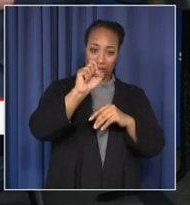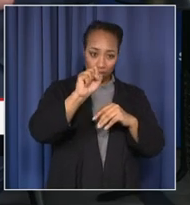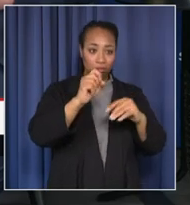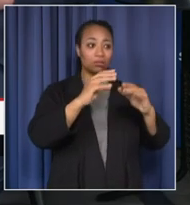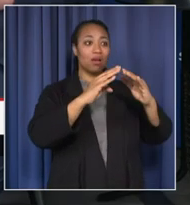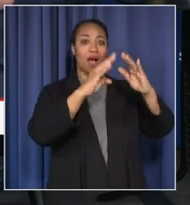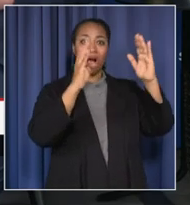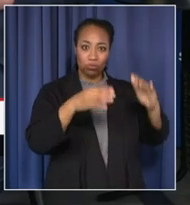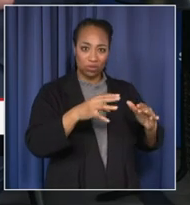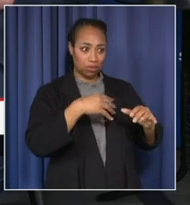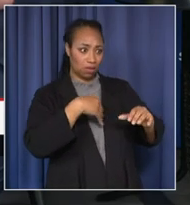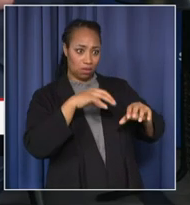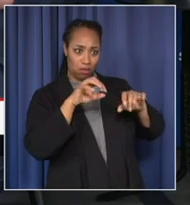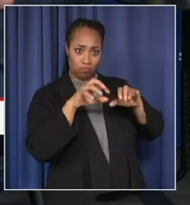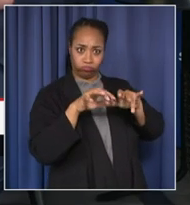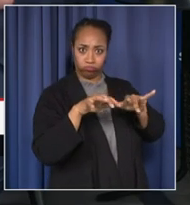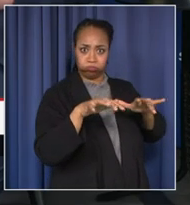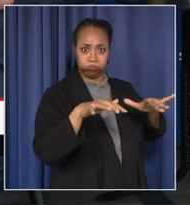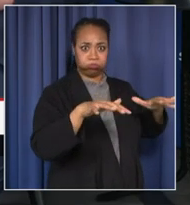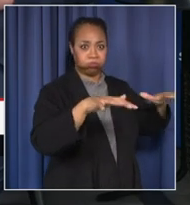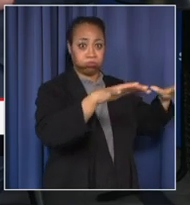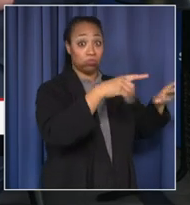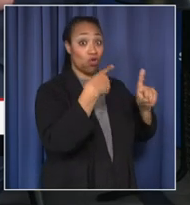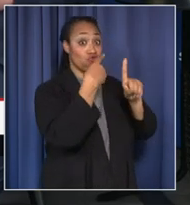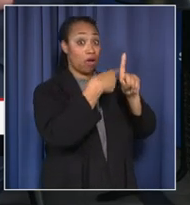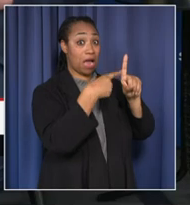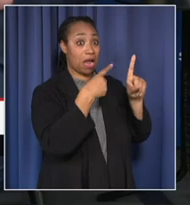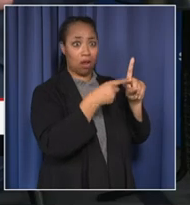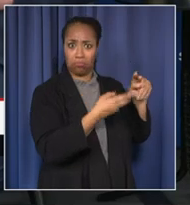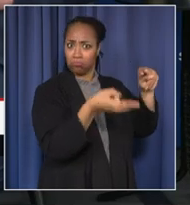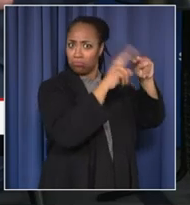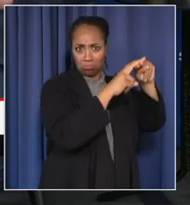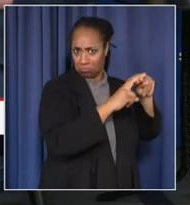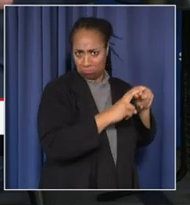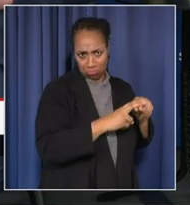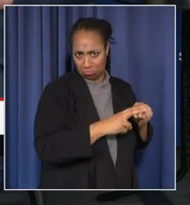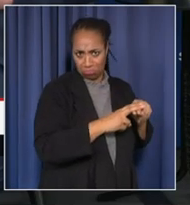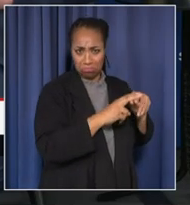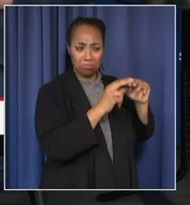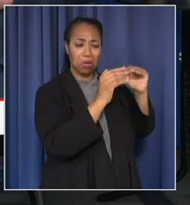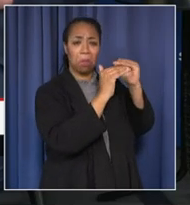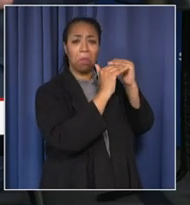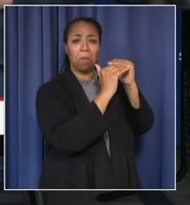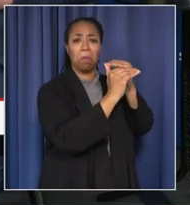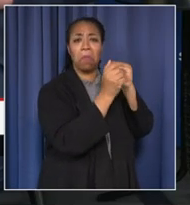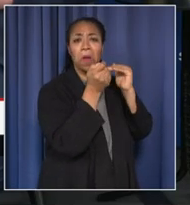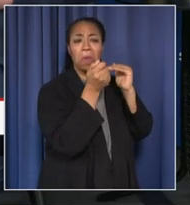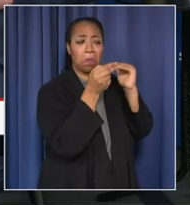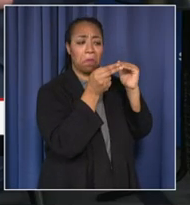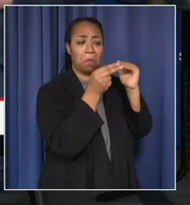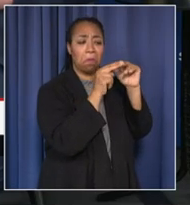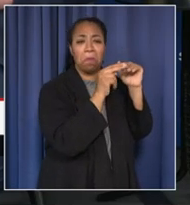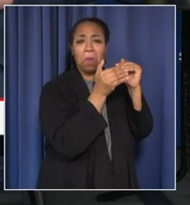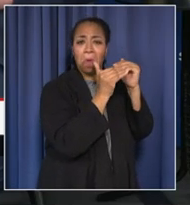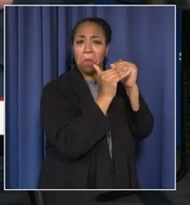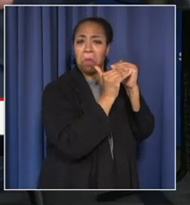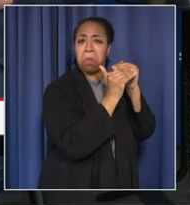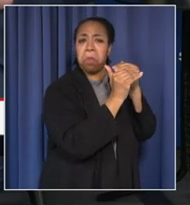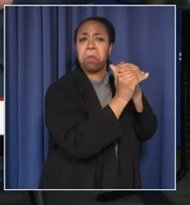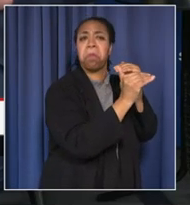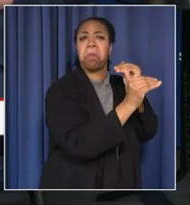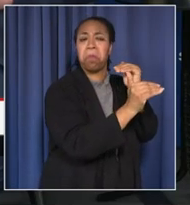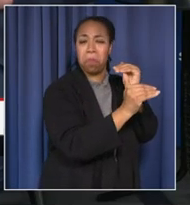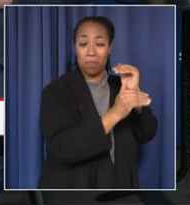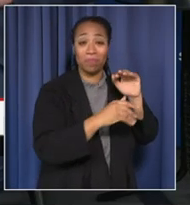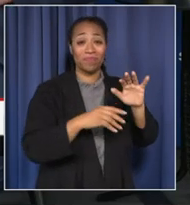our rents have been blunted, and rent increases have been blunted almost half than the national average. But